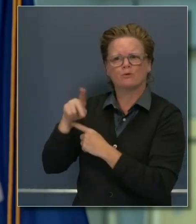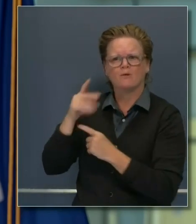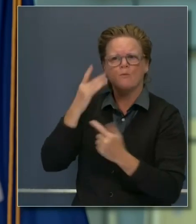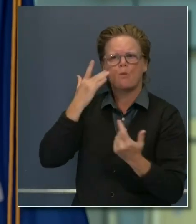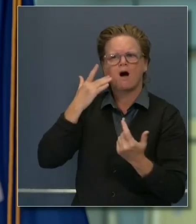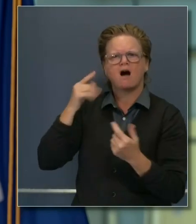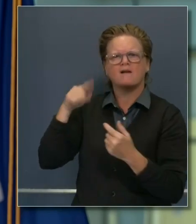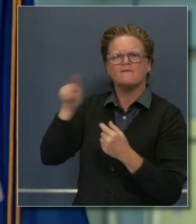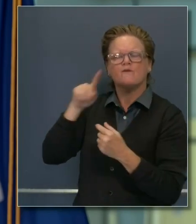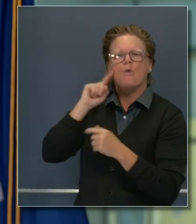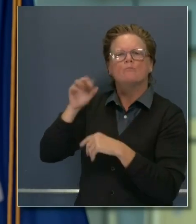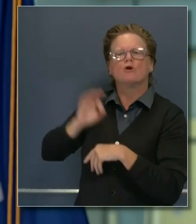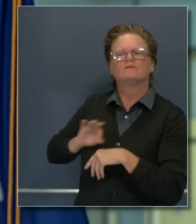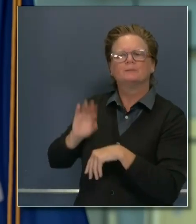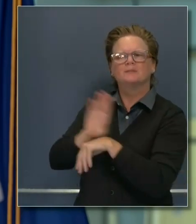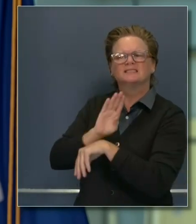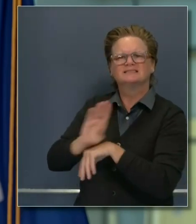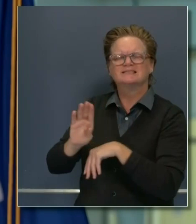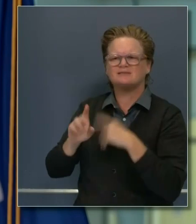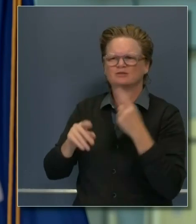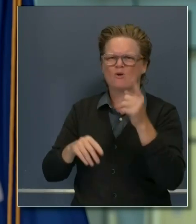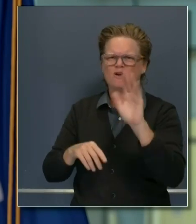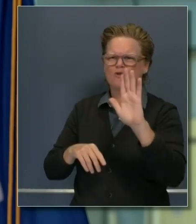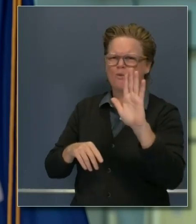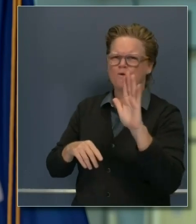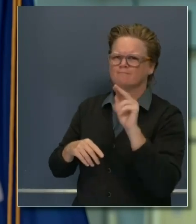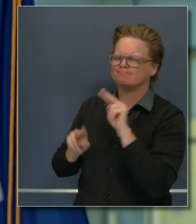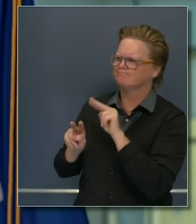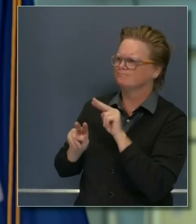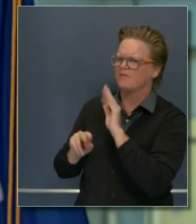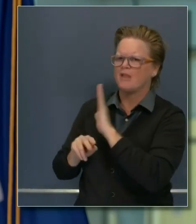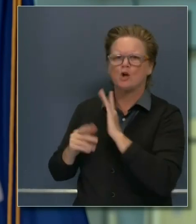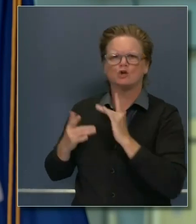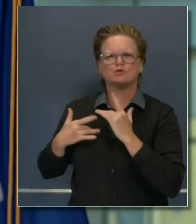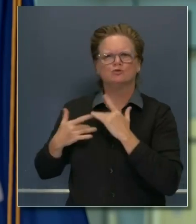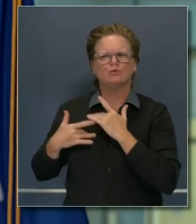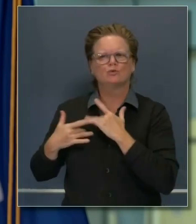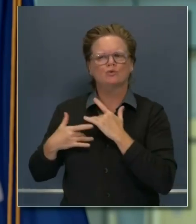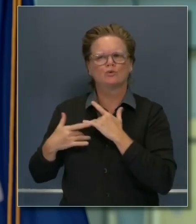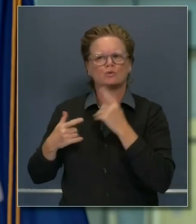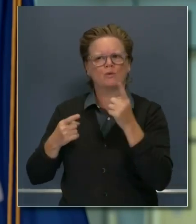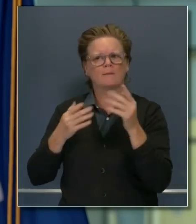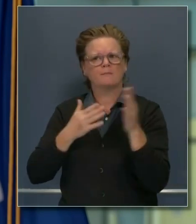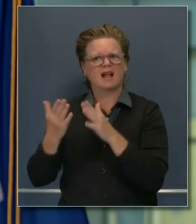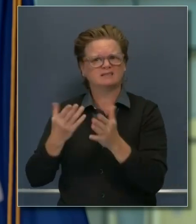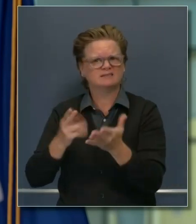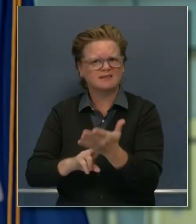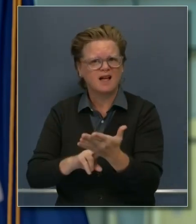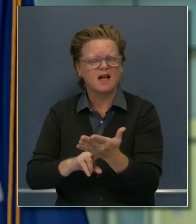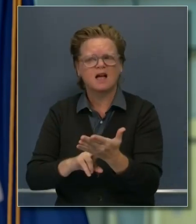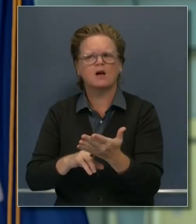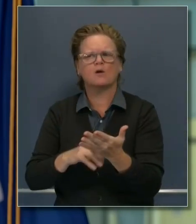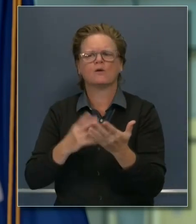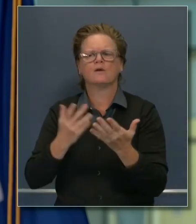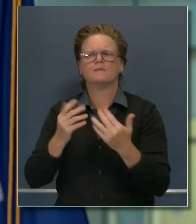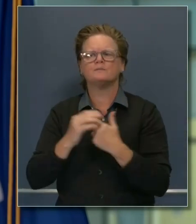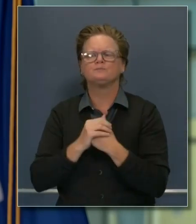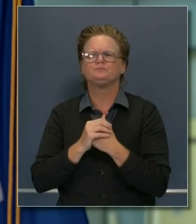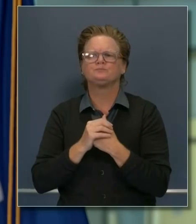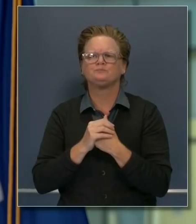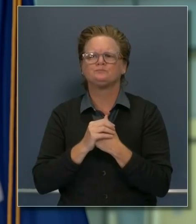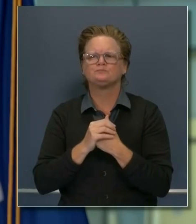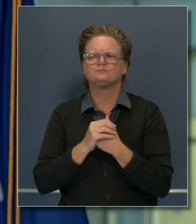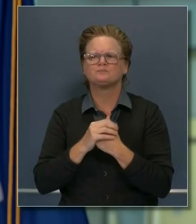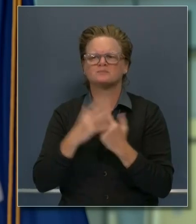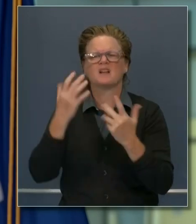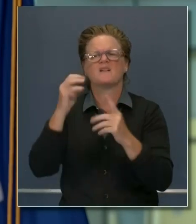you say to those concerns? Will you sign this bill? And also, amid the conversation on wildfires and climate change, there's another aspect of environmental justice slipping